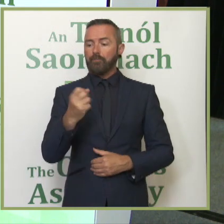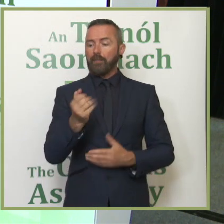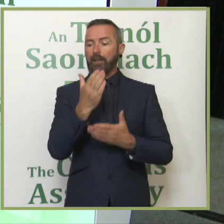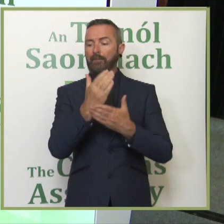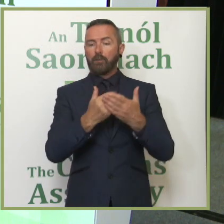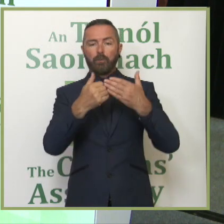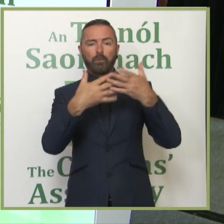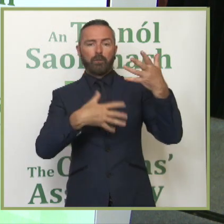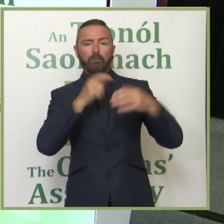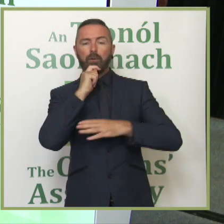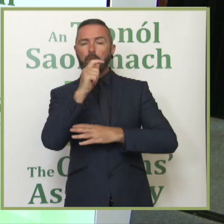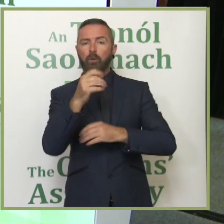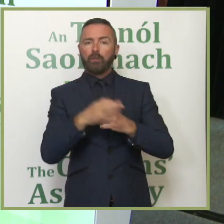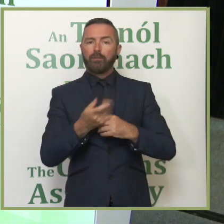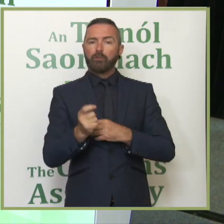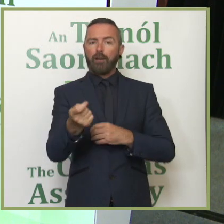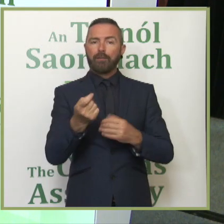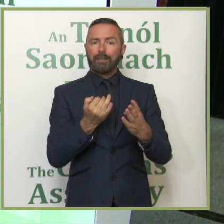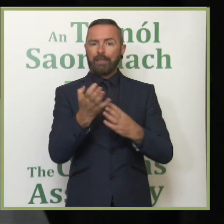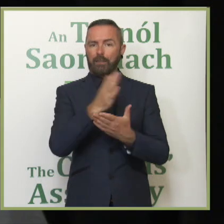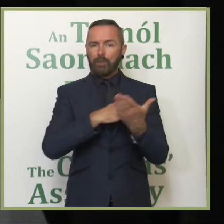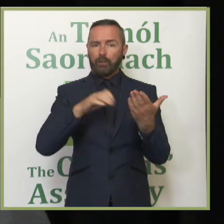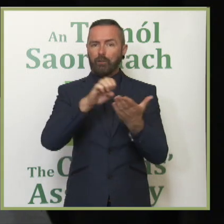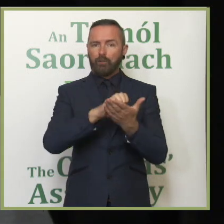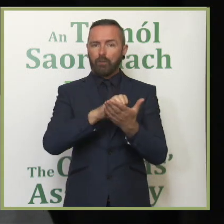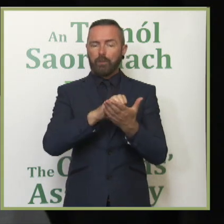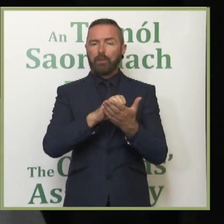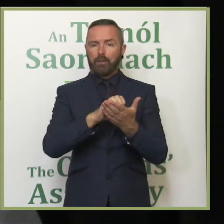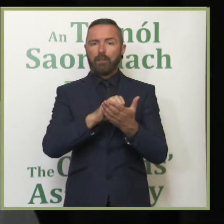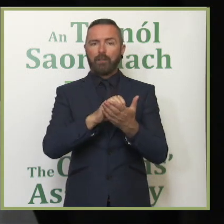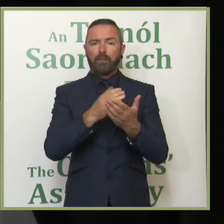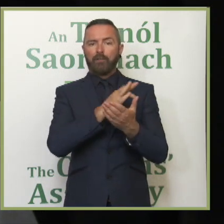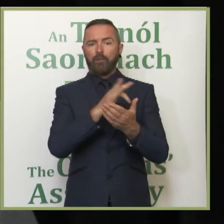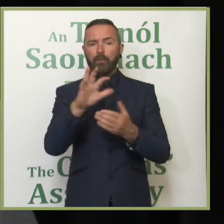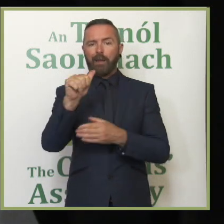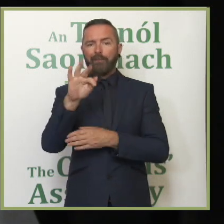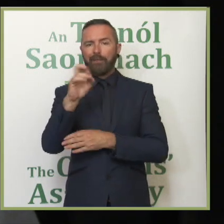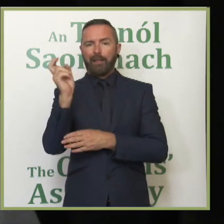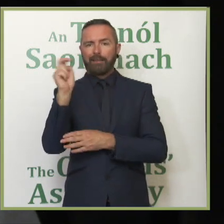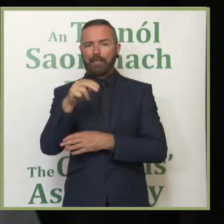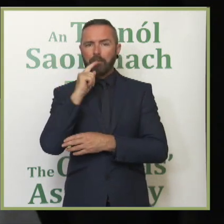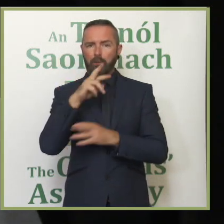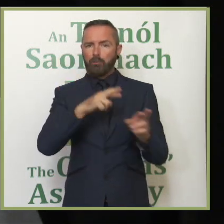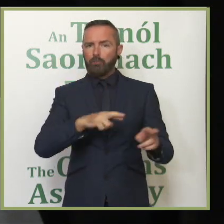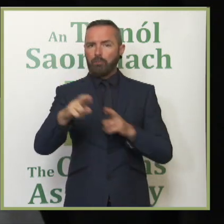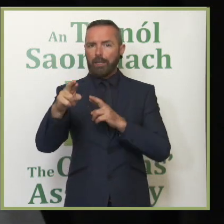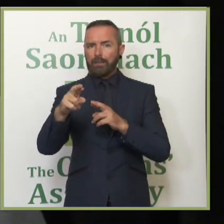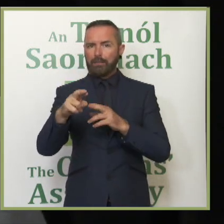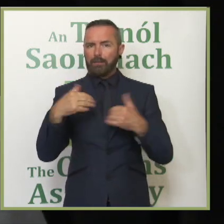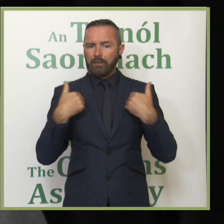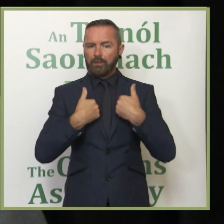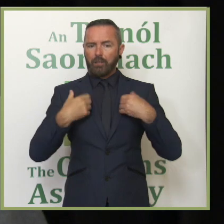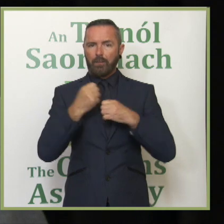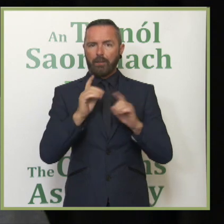from Afghanistan along established heroin routes, which raises concern about the potential increase in supply of this drug to EU